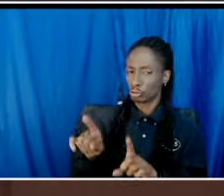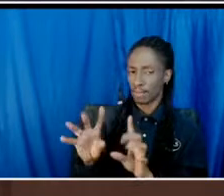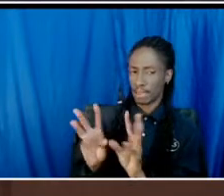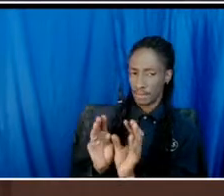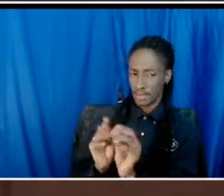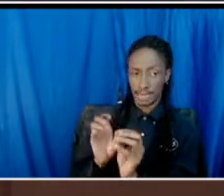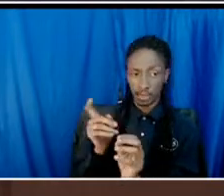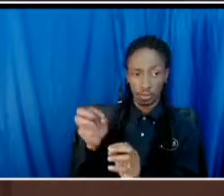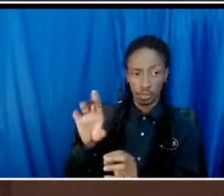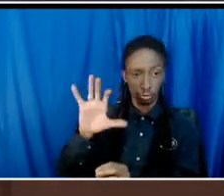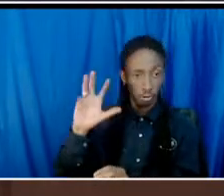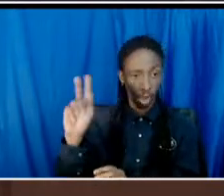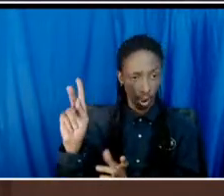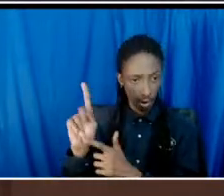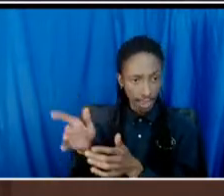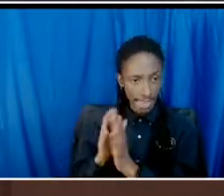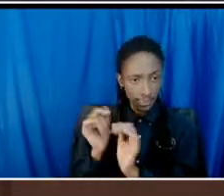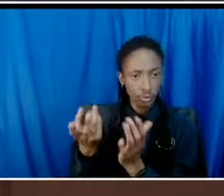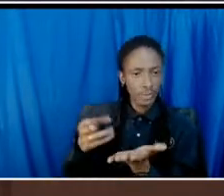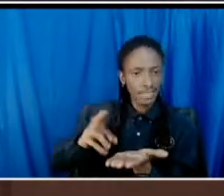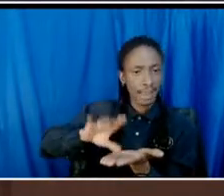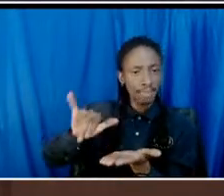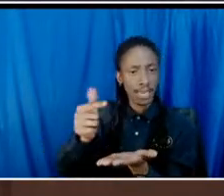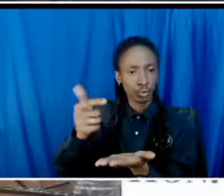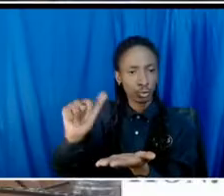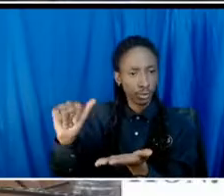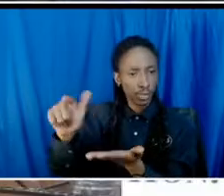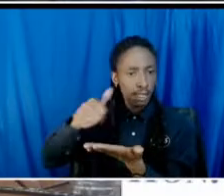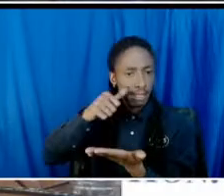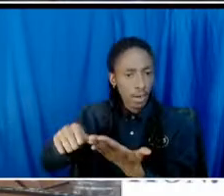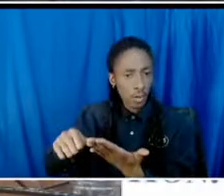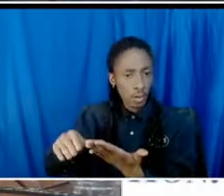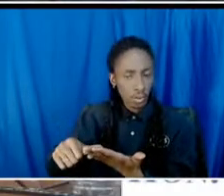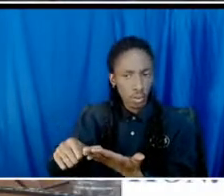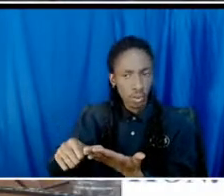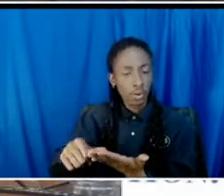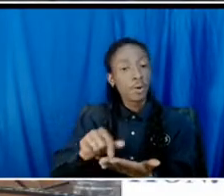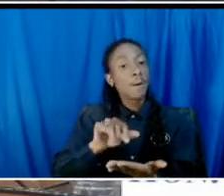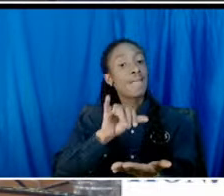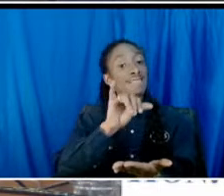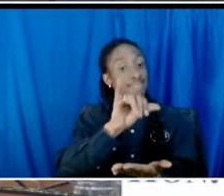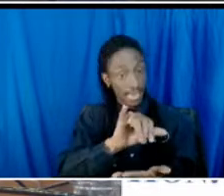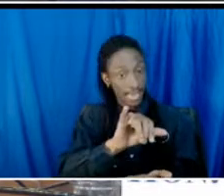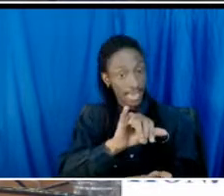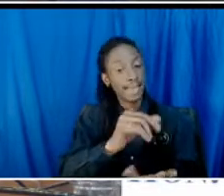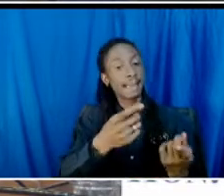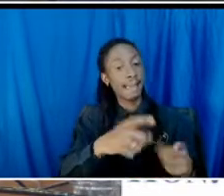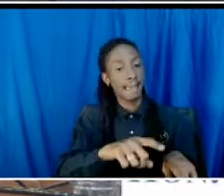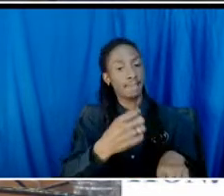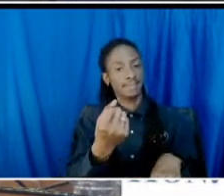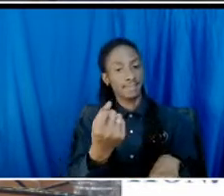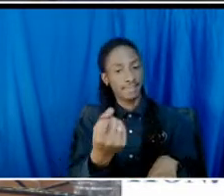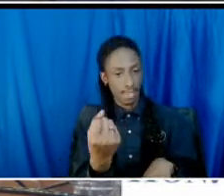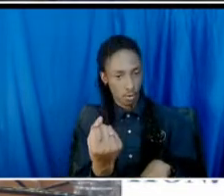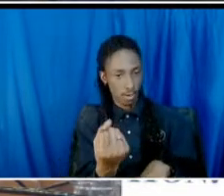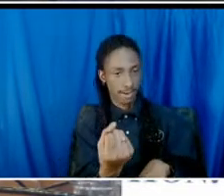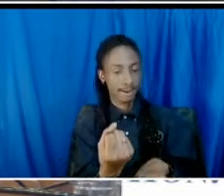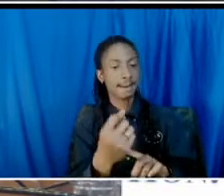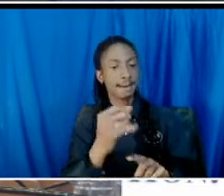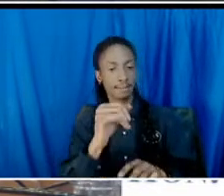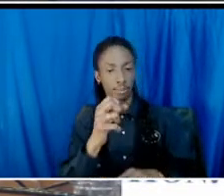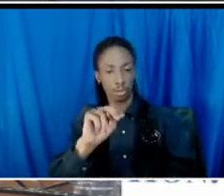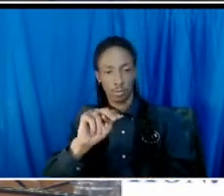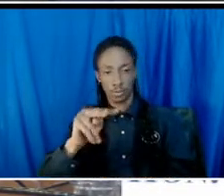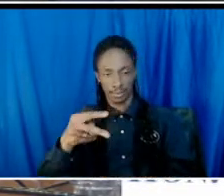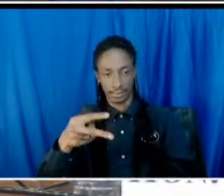you to sign the Georgia letter? That was on the Saturday meeting, January 2nd,